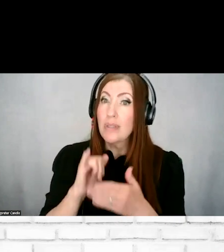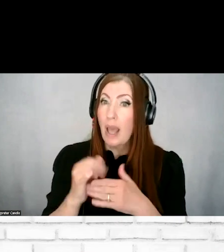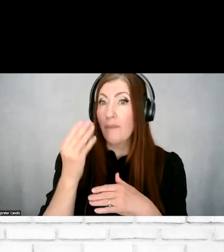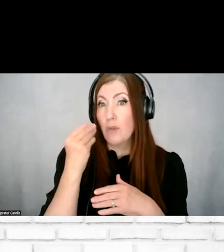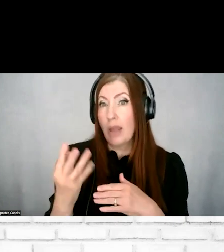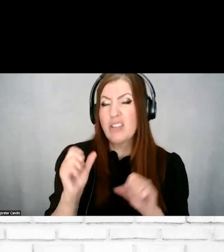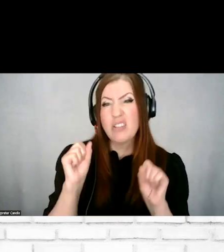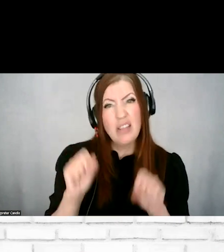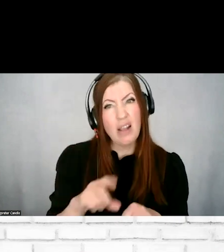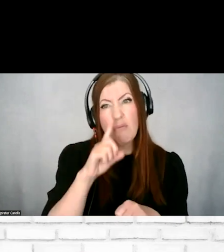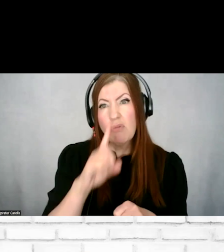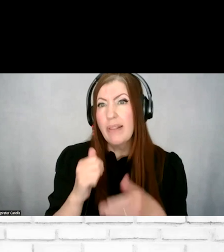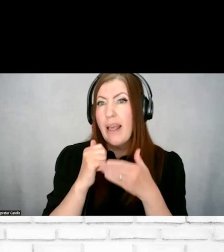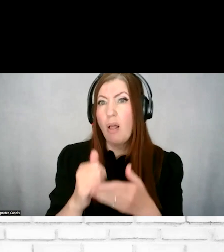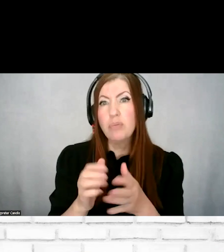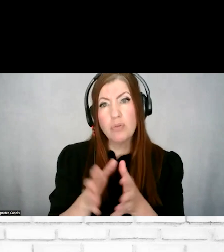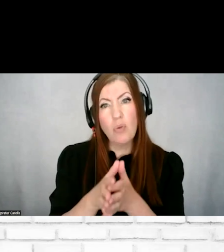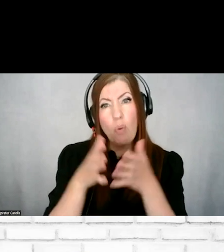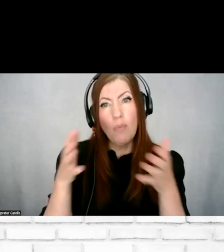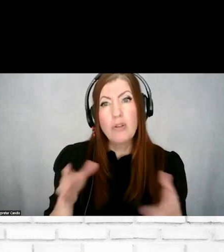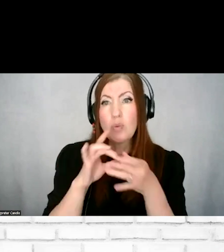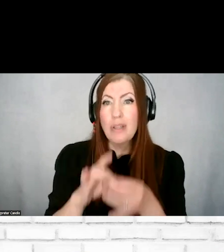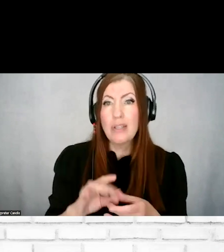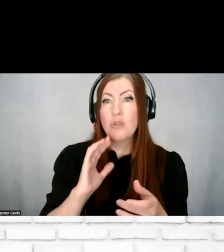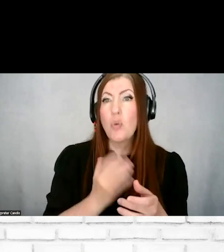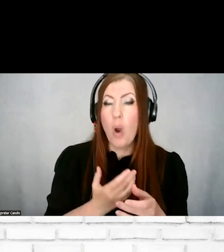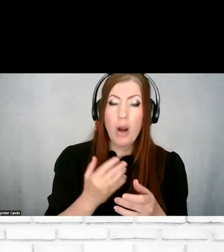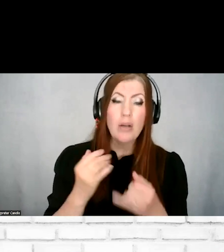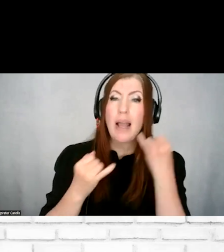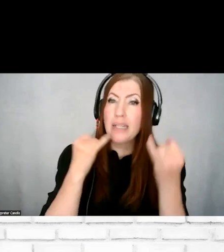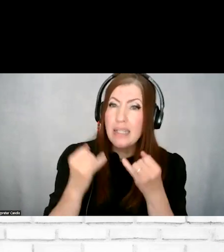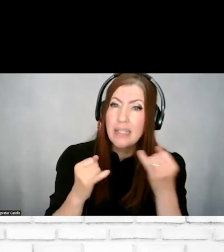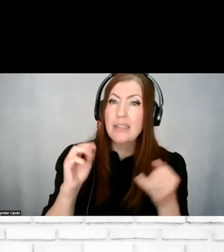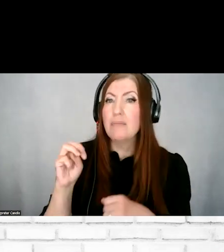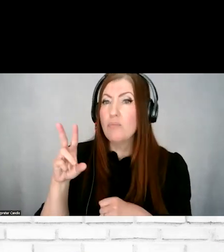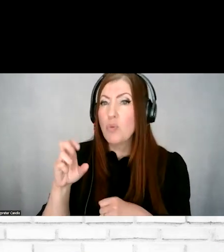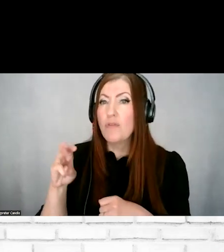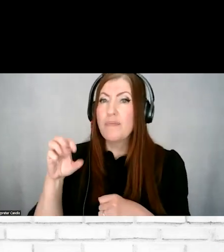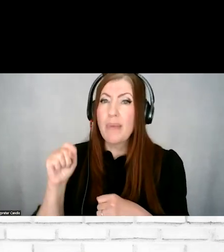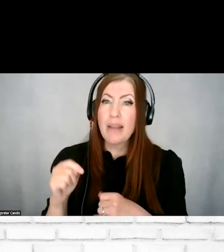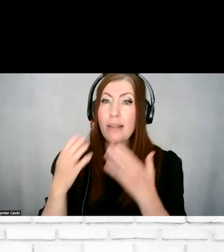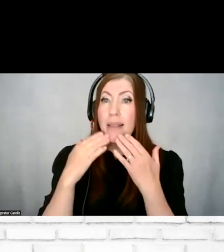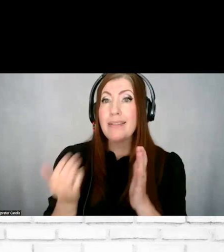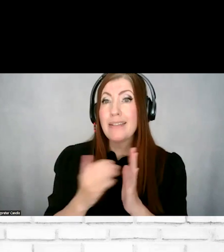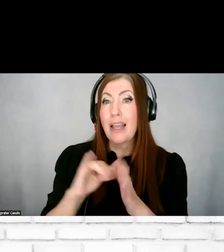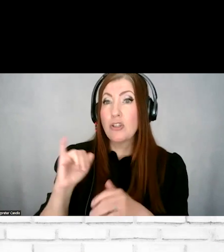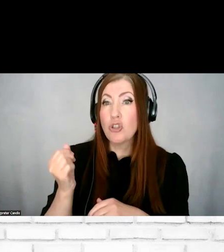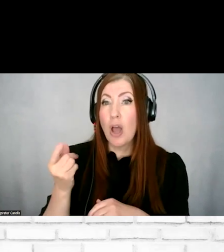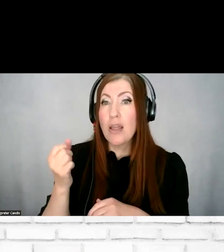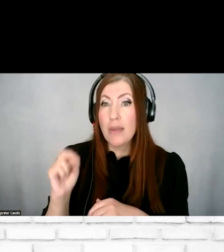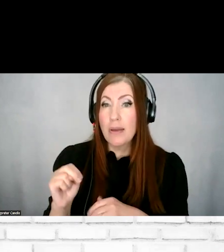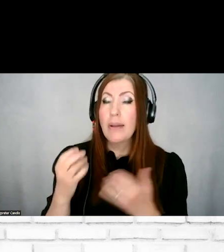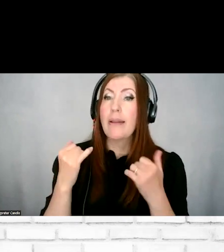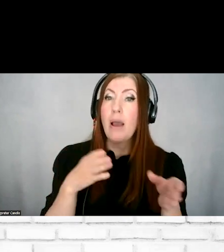be incredulously helpful in terms of the movement that we're attempting to do. So thanks again, Jonathan. Now let's move now